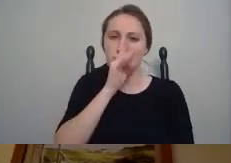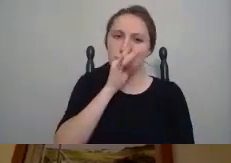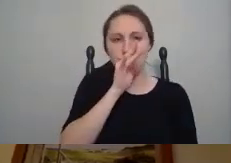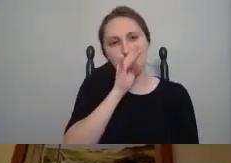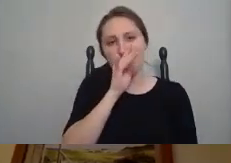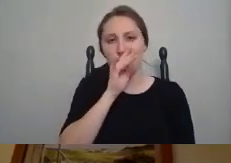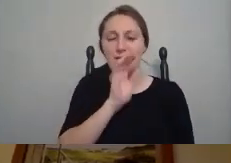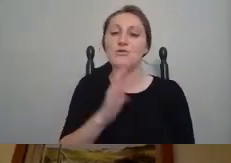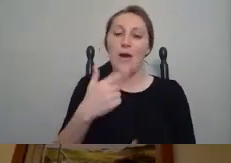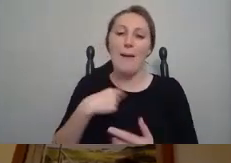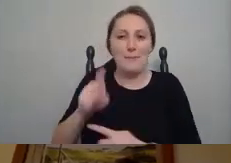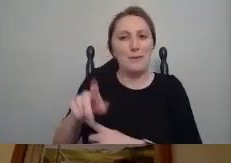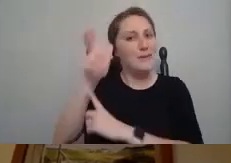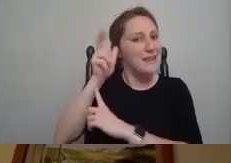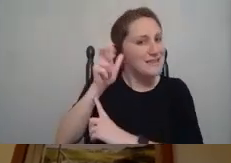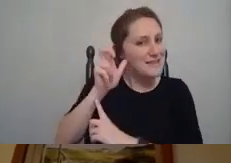like to